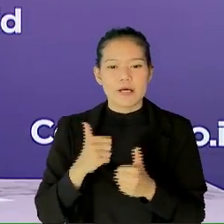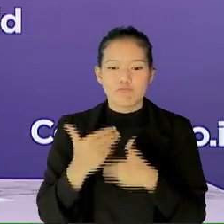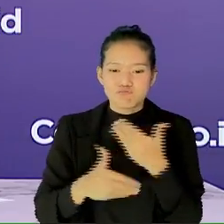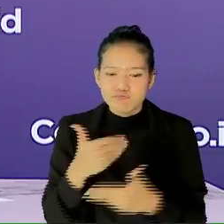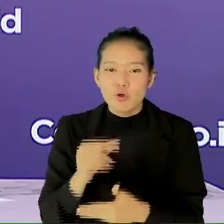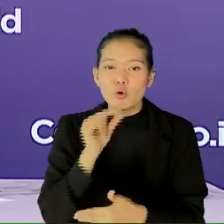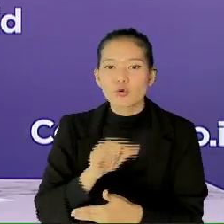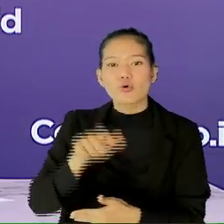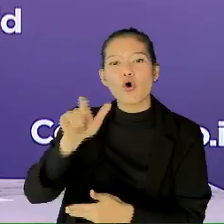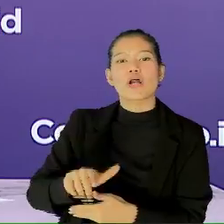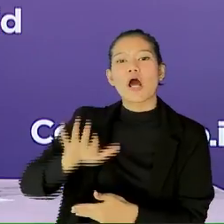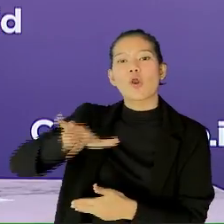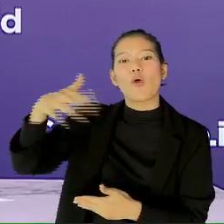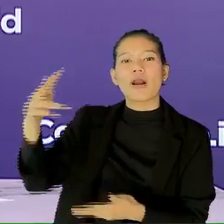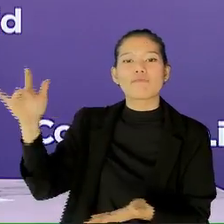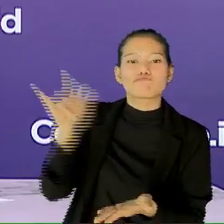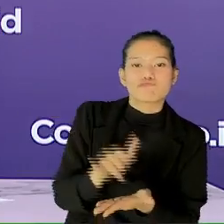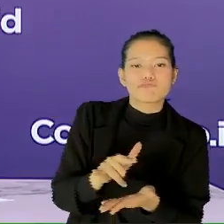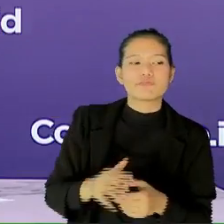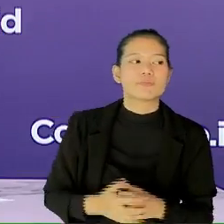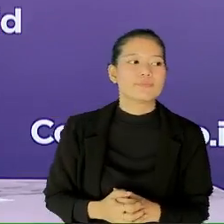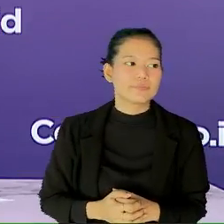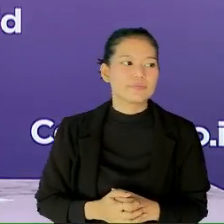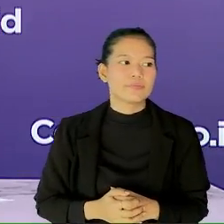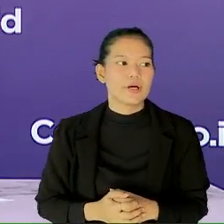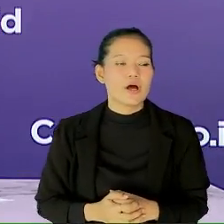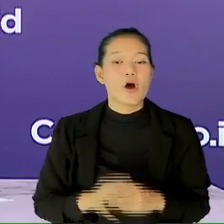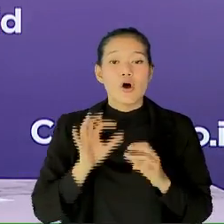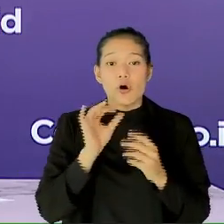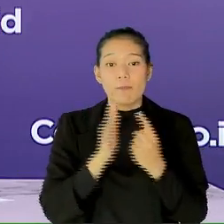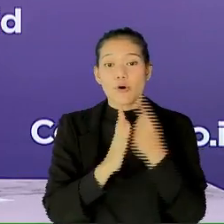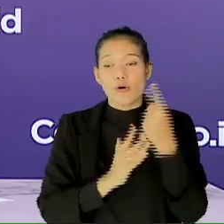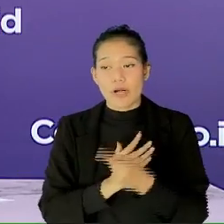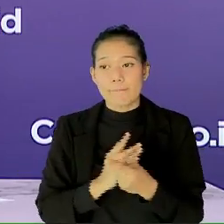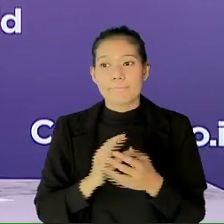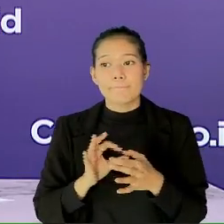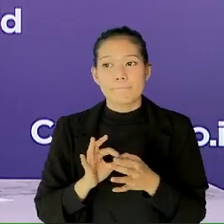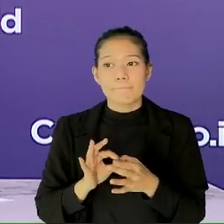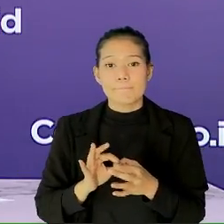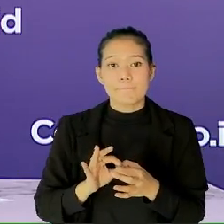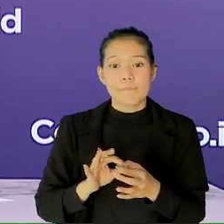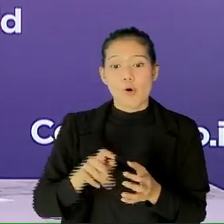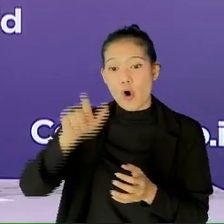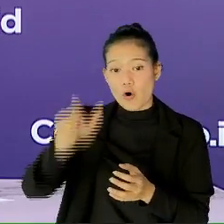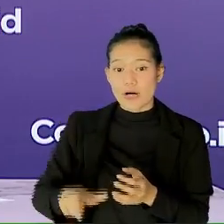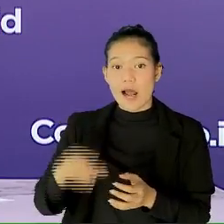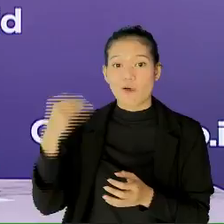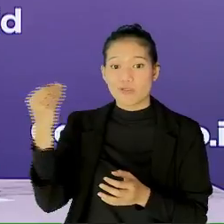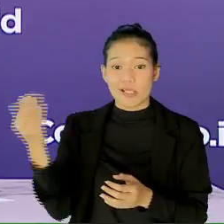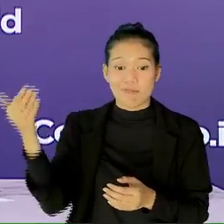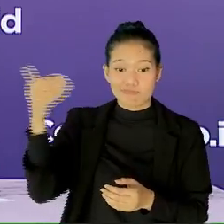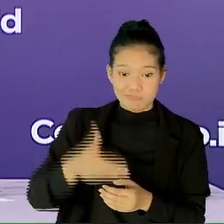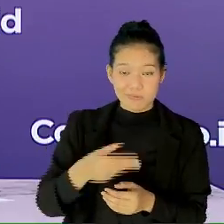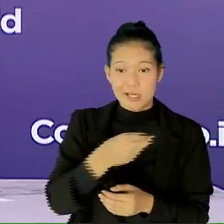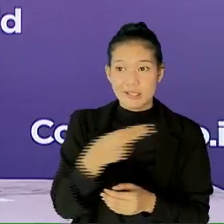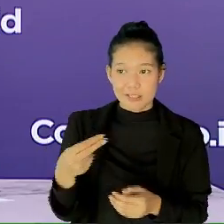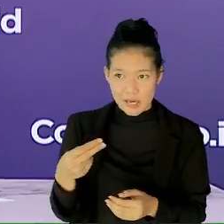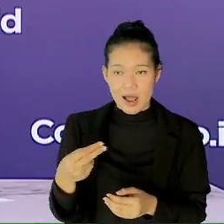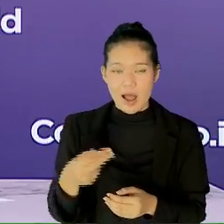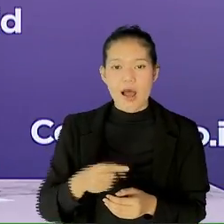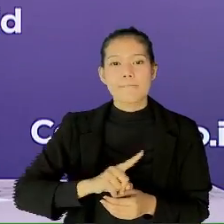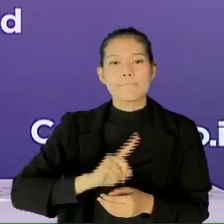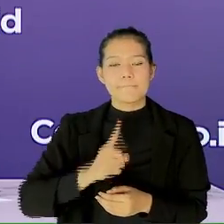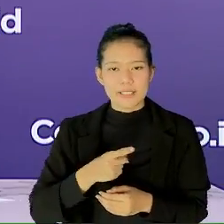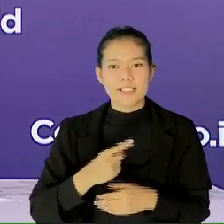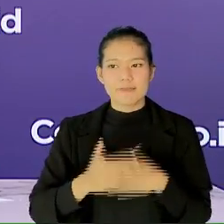foreigners? Okay, vaccinations program for foreigners residing in Indonesia continue to be carried